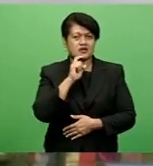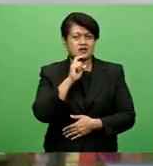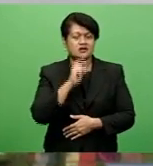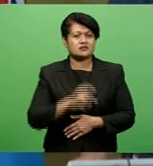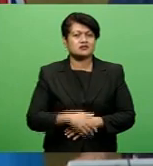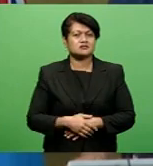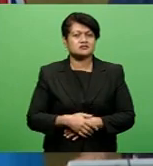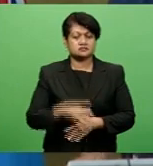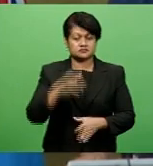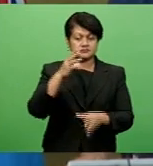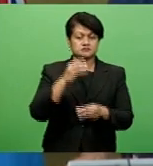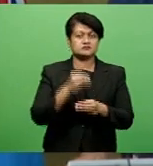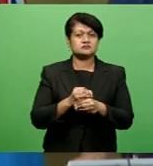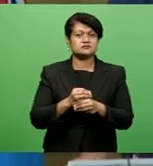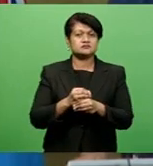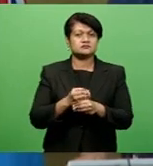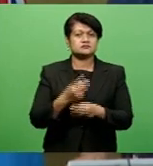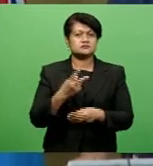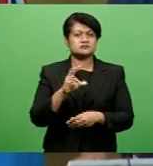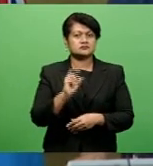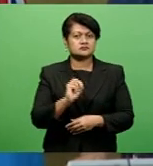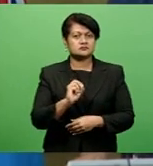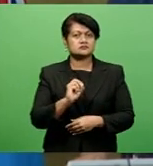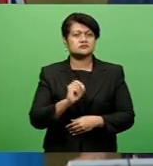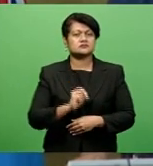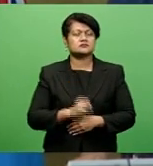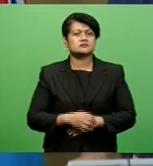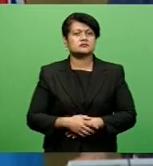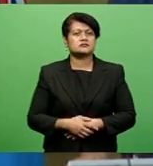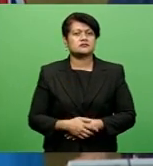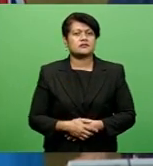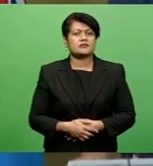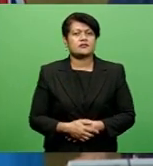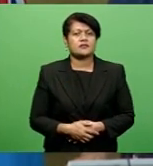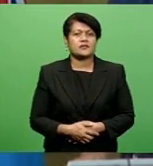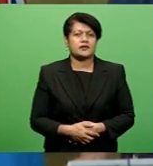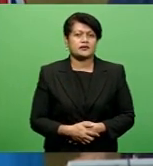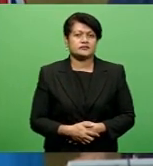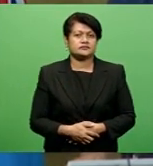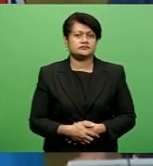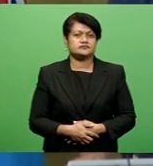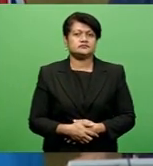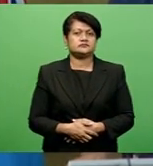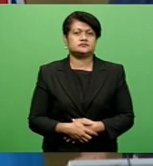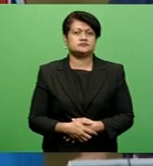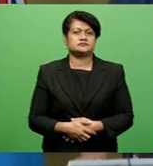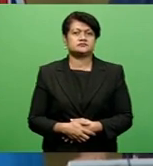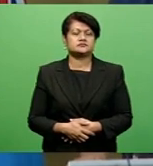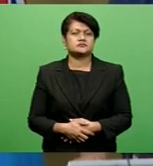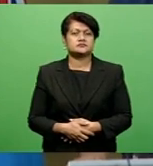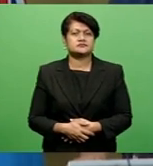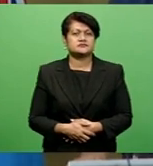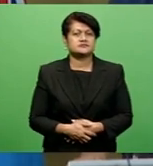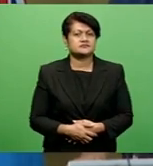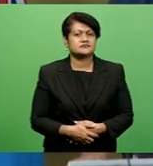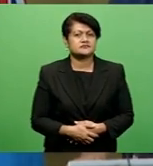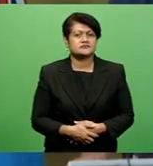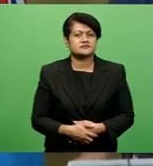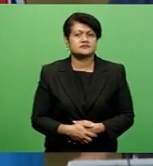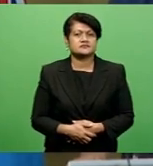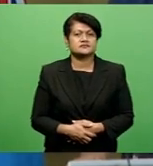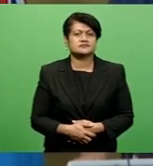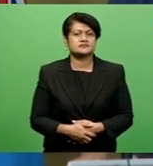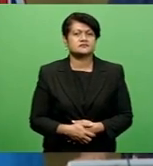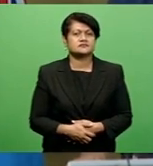of 20 cases of LPDD has been reported in the Northern Division. While the prevailing condition